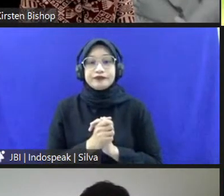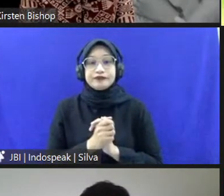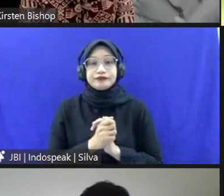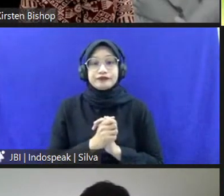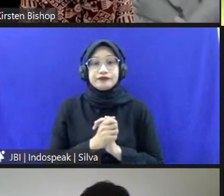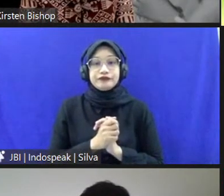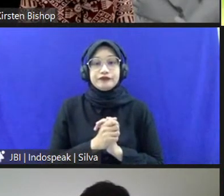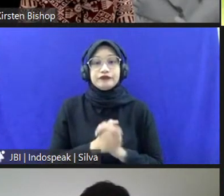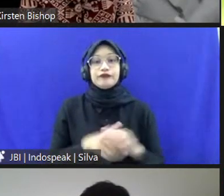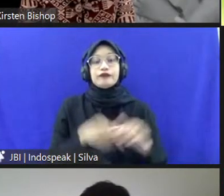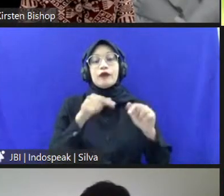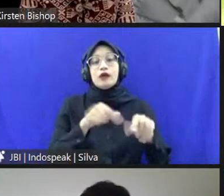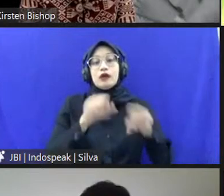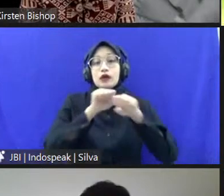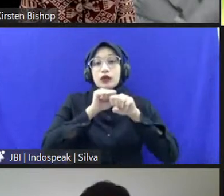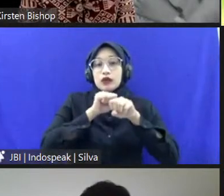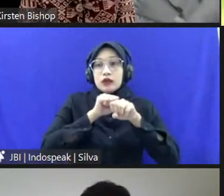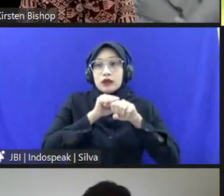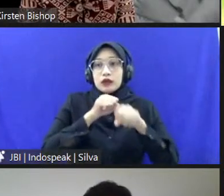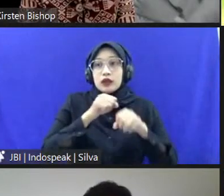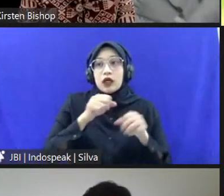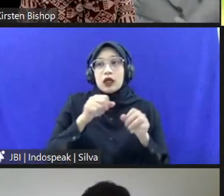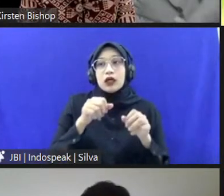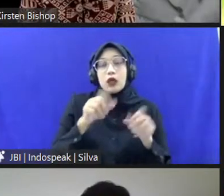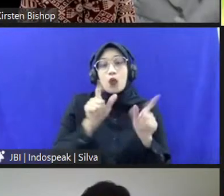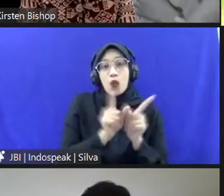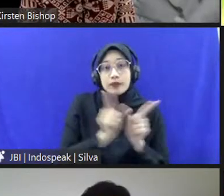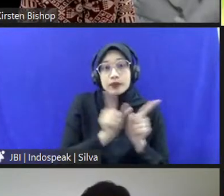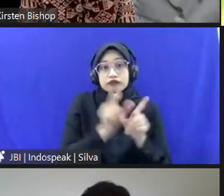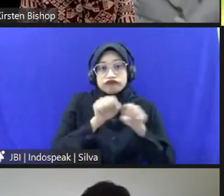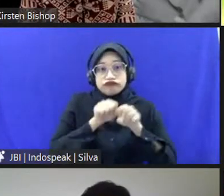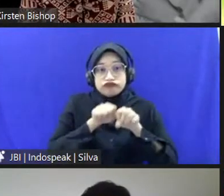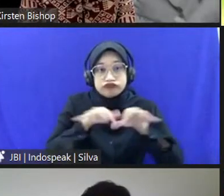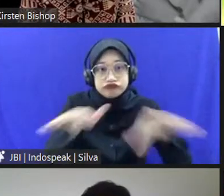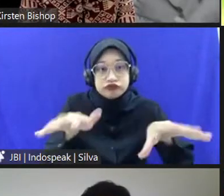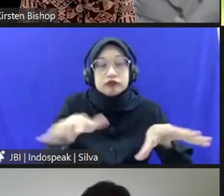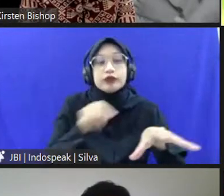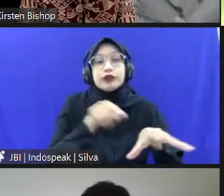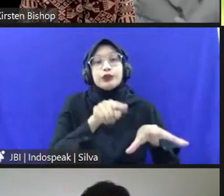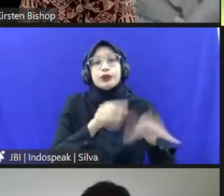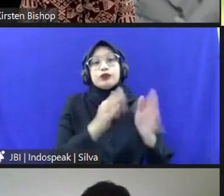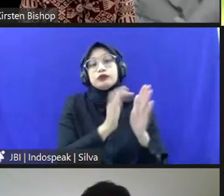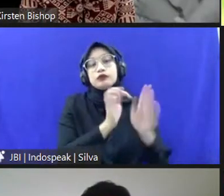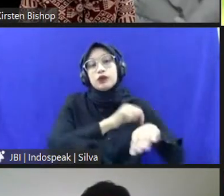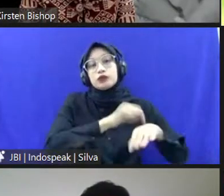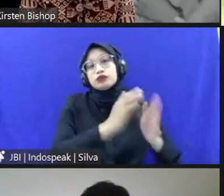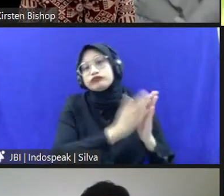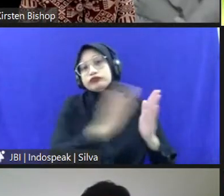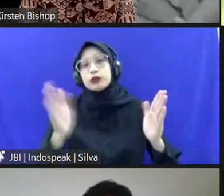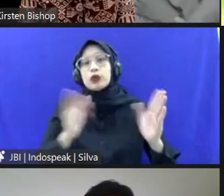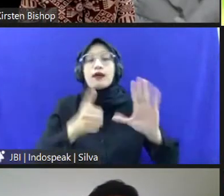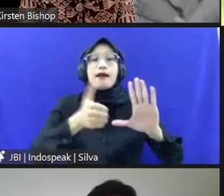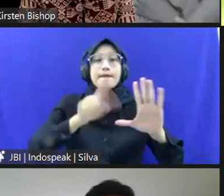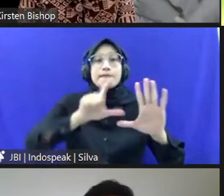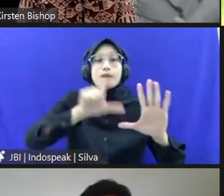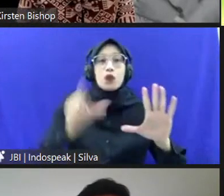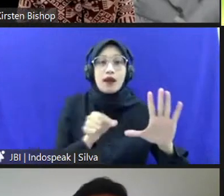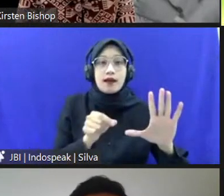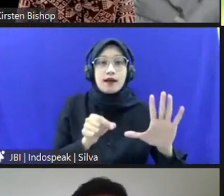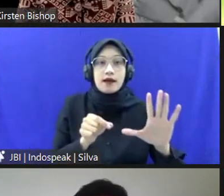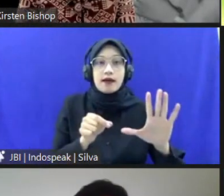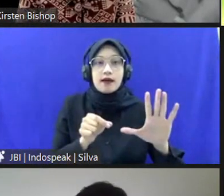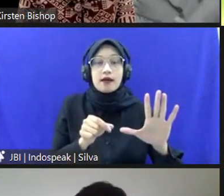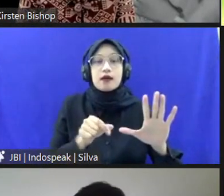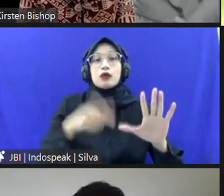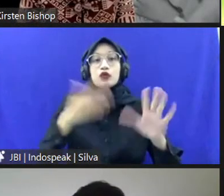6 months and then stopped after that. And our close monitoring up to now, we didn't see any drop